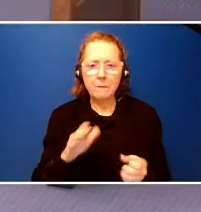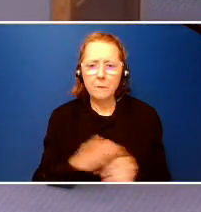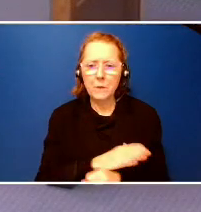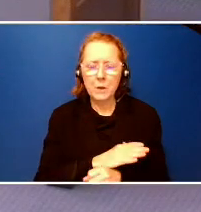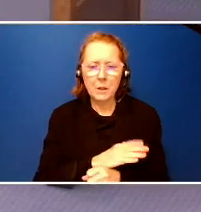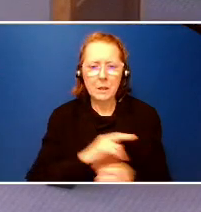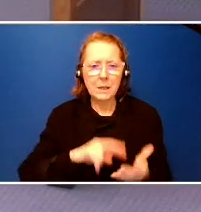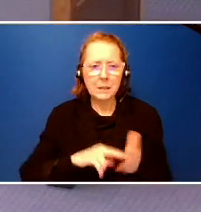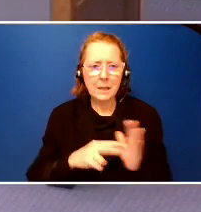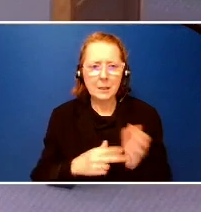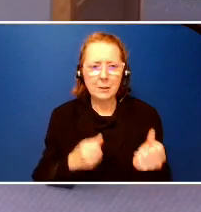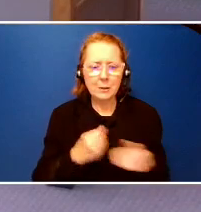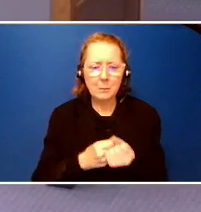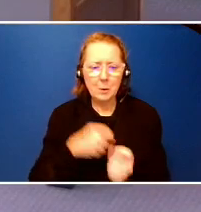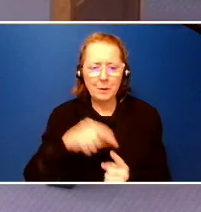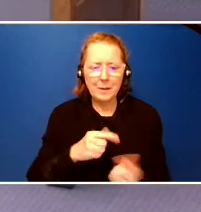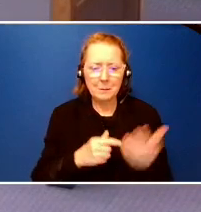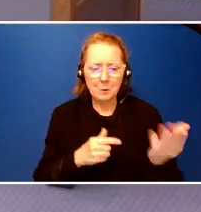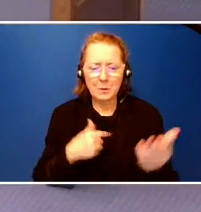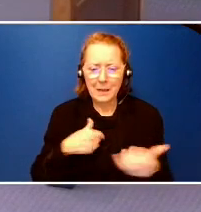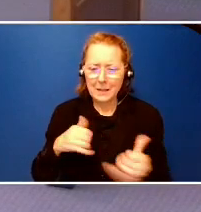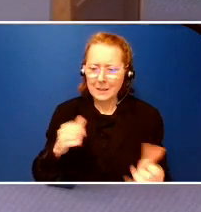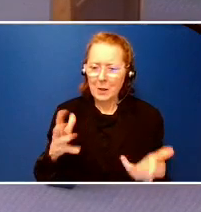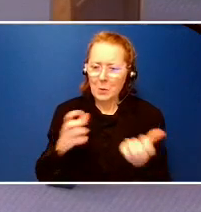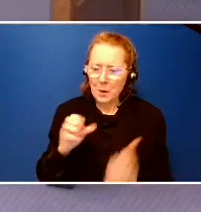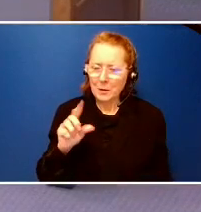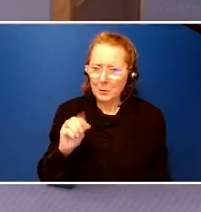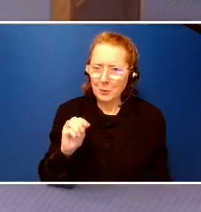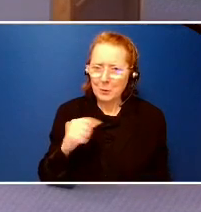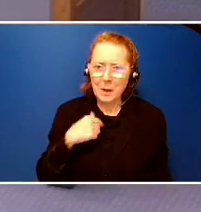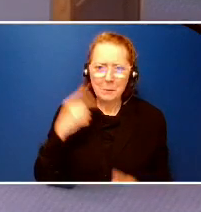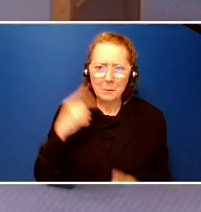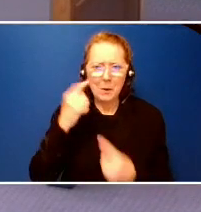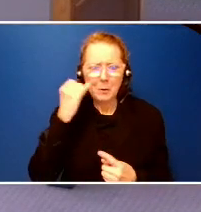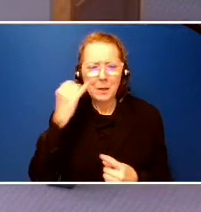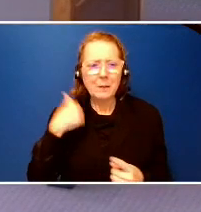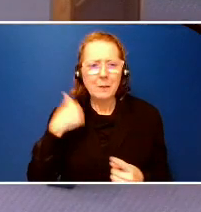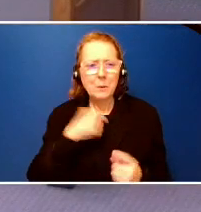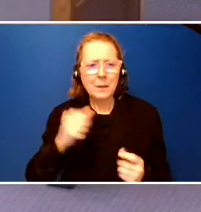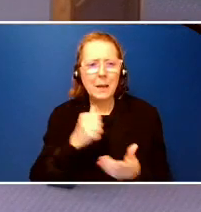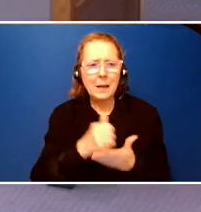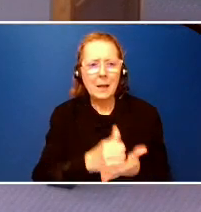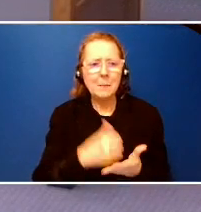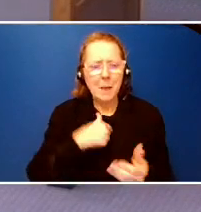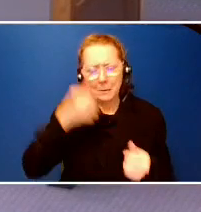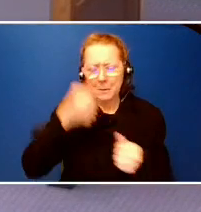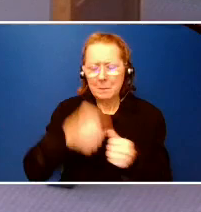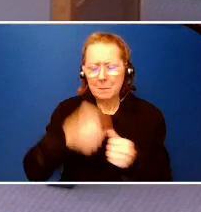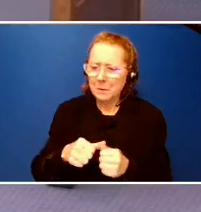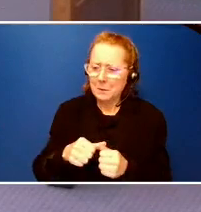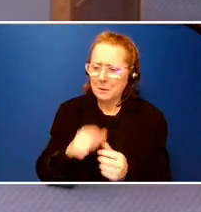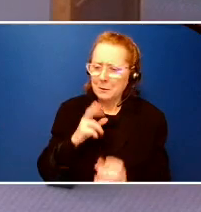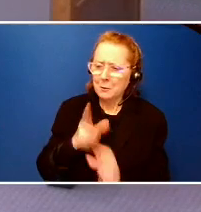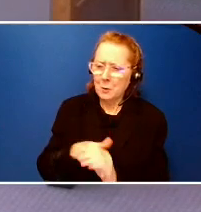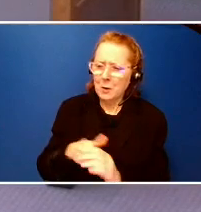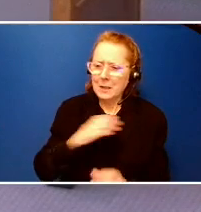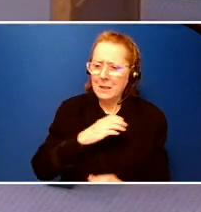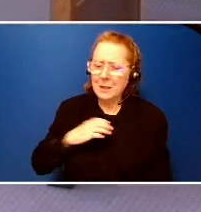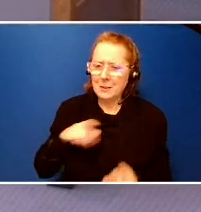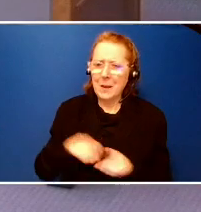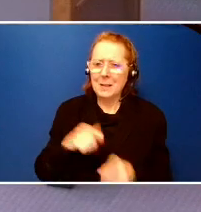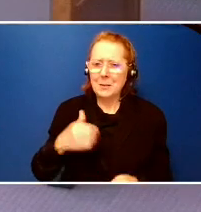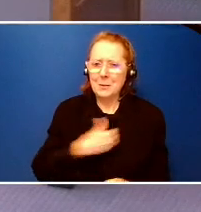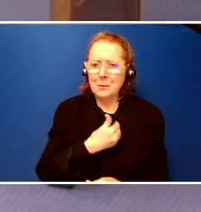motion, and I still want to. I'm wondering if we can help. I remember being a new colleague on council, and when you get